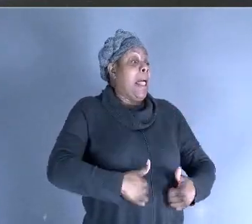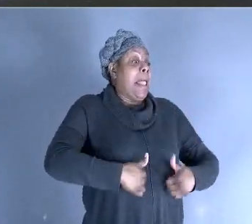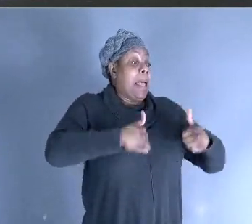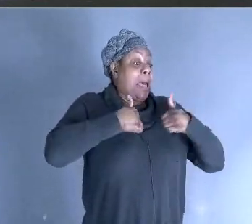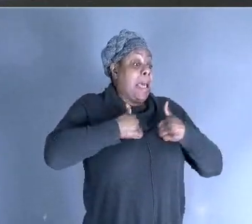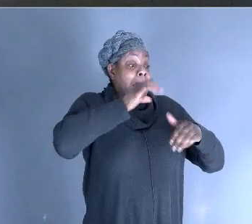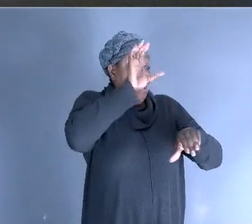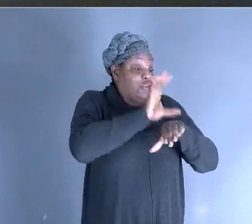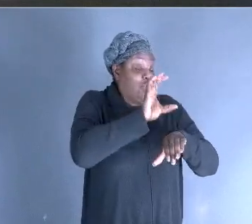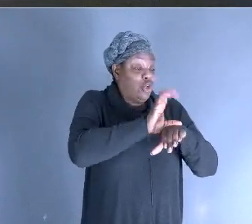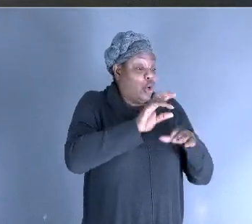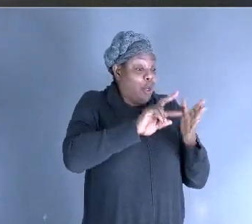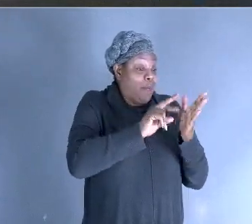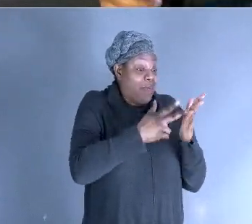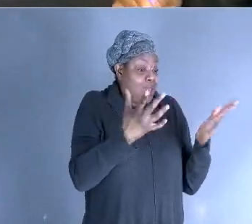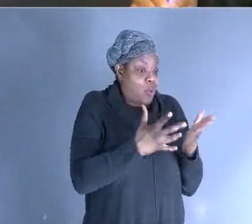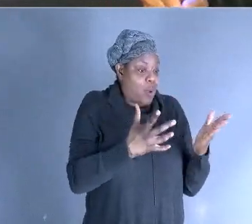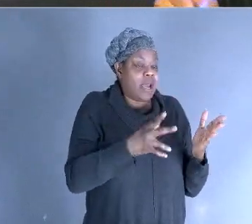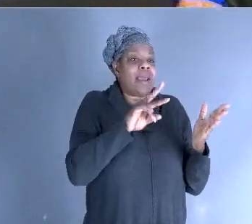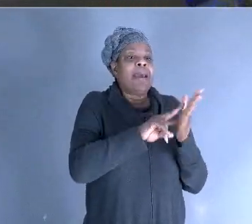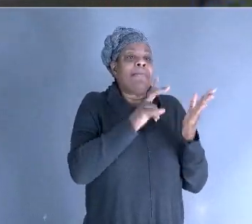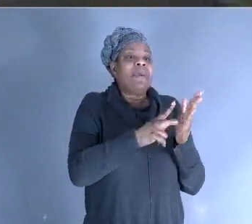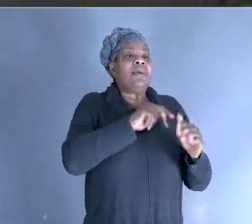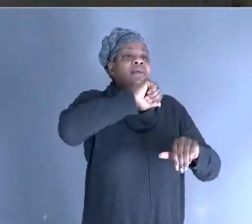reproduces itself in other churches